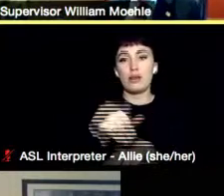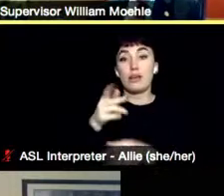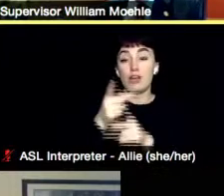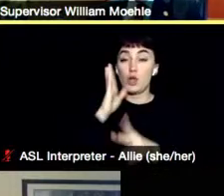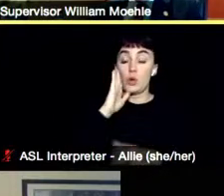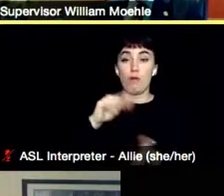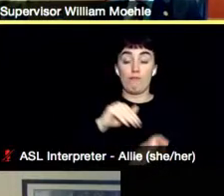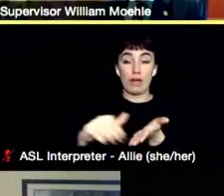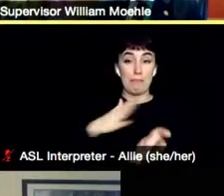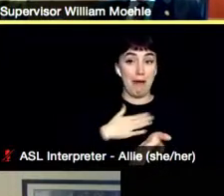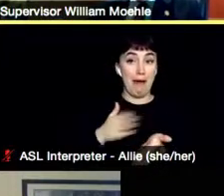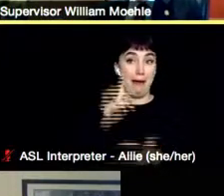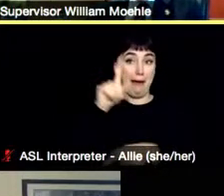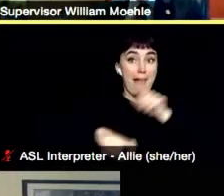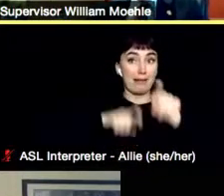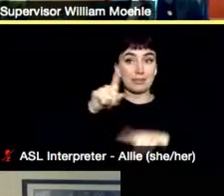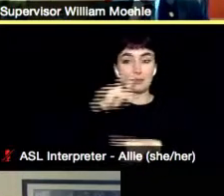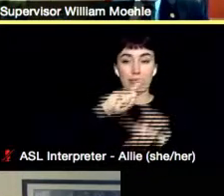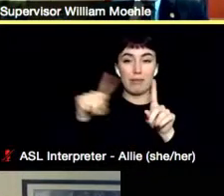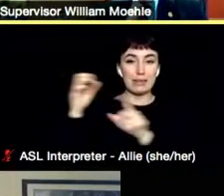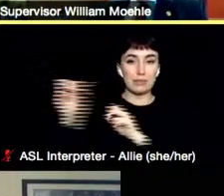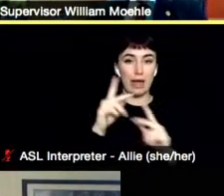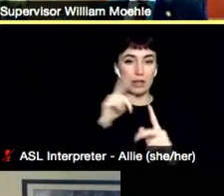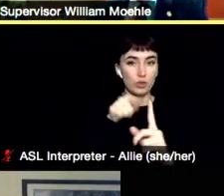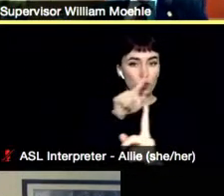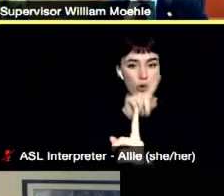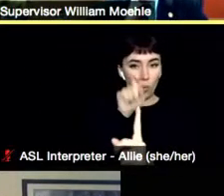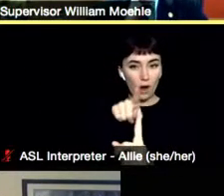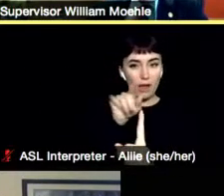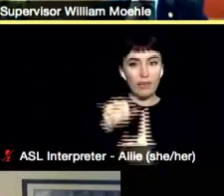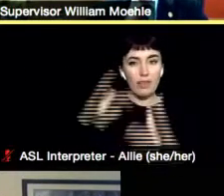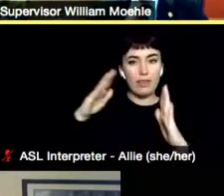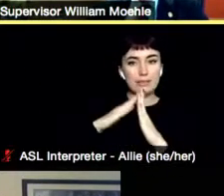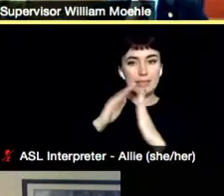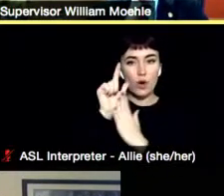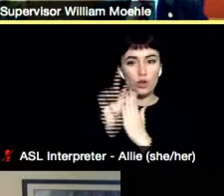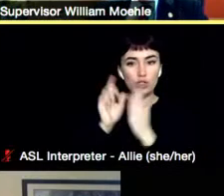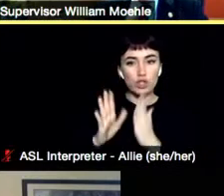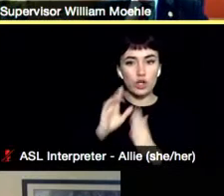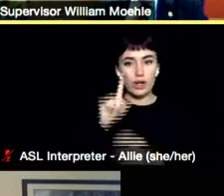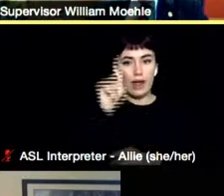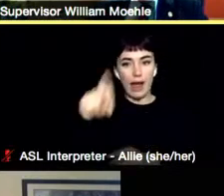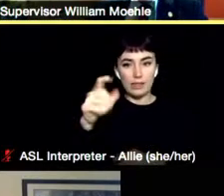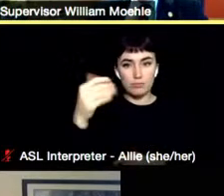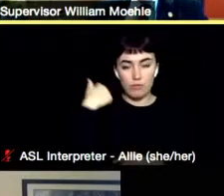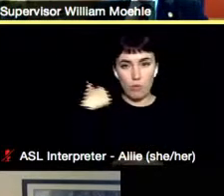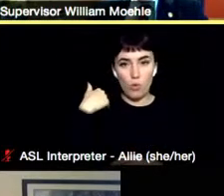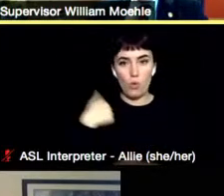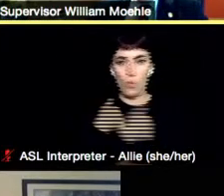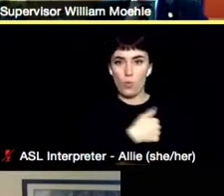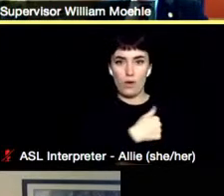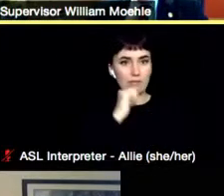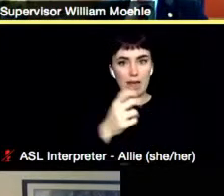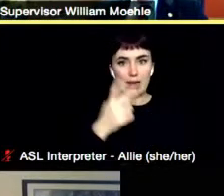my asking these questions, but it goes back to the question that the town attorney asked a moment ago. We have not